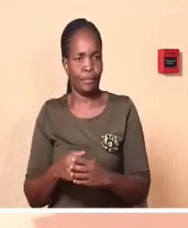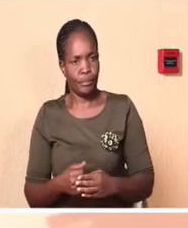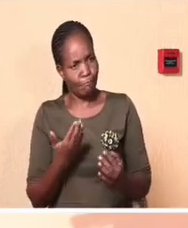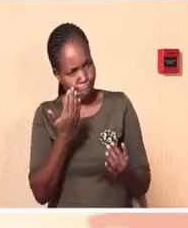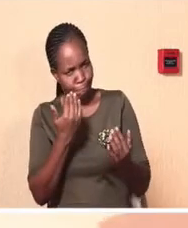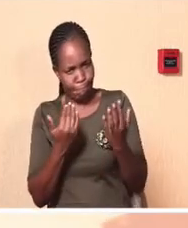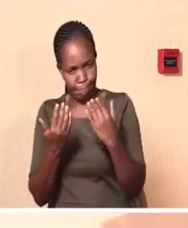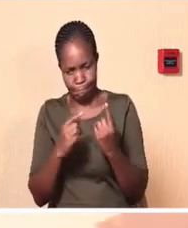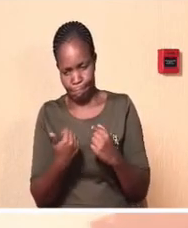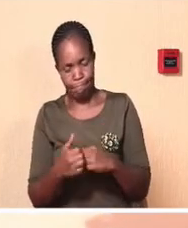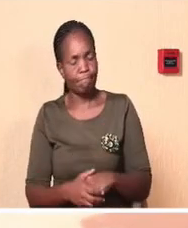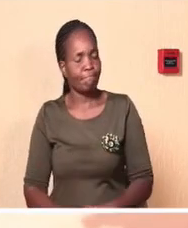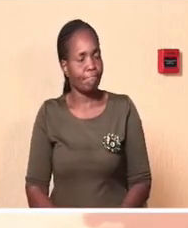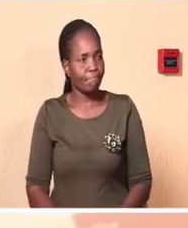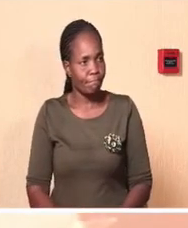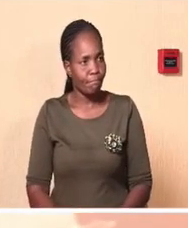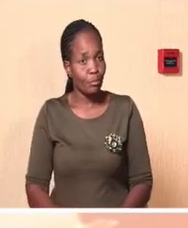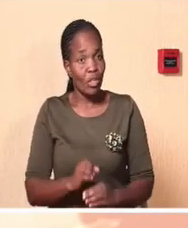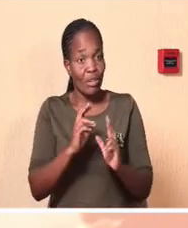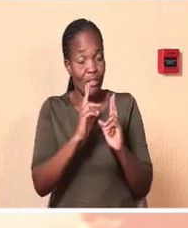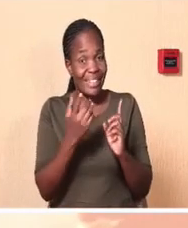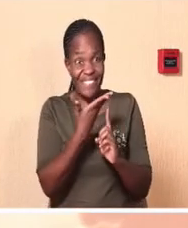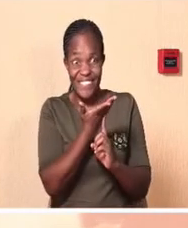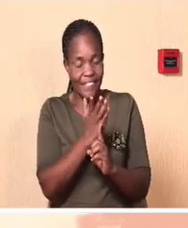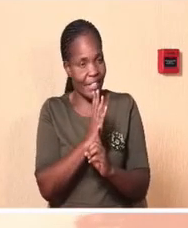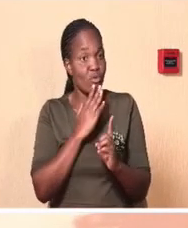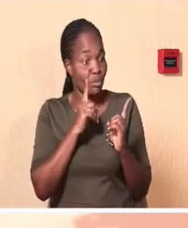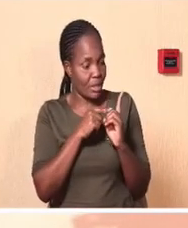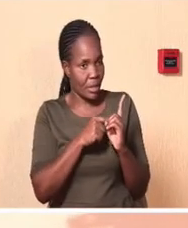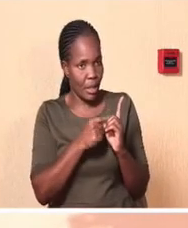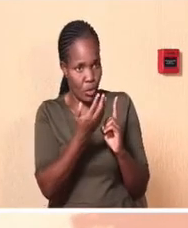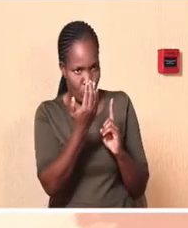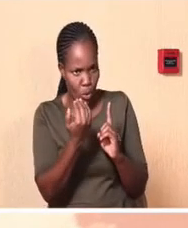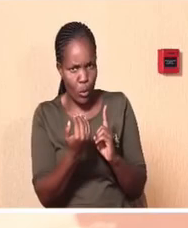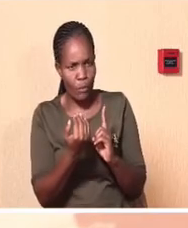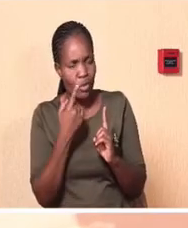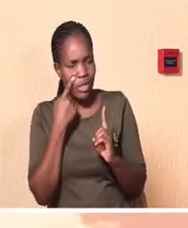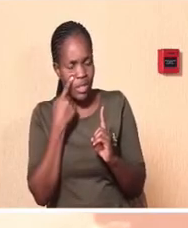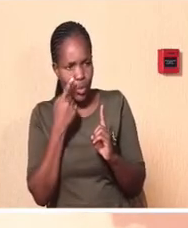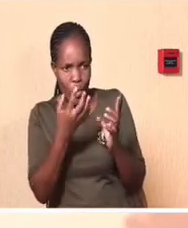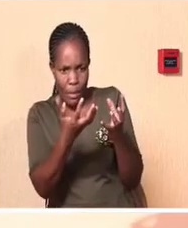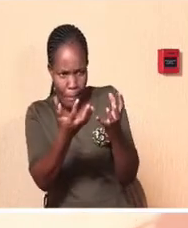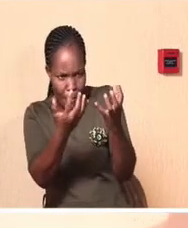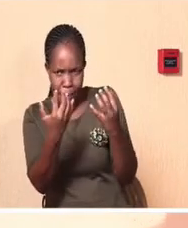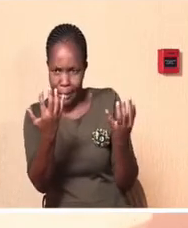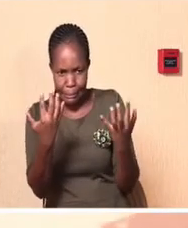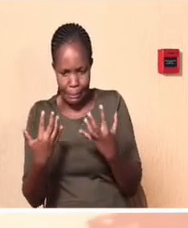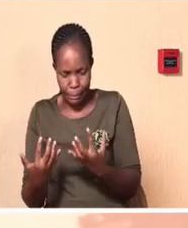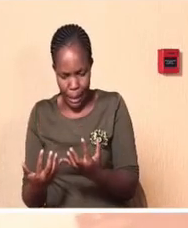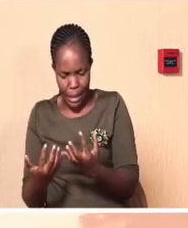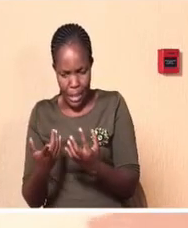You see, once you get all the contacts, the whole idea is containment. And to be able to contain, you need to ring